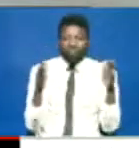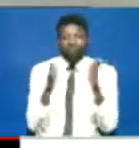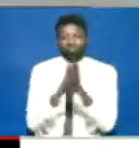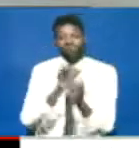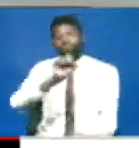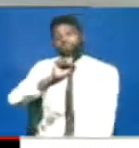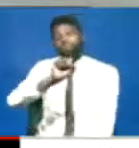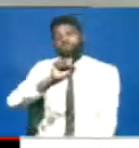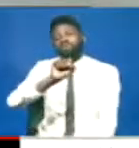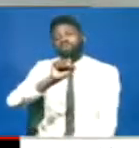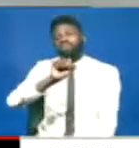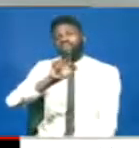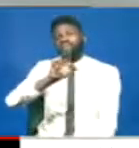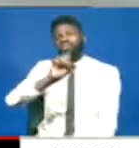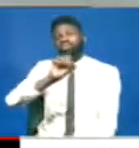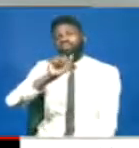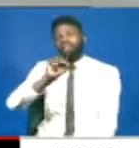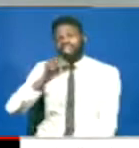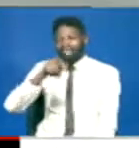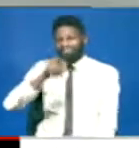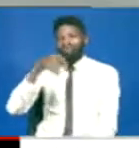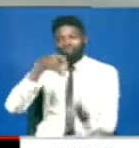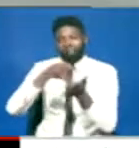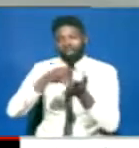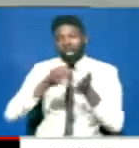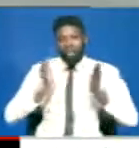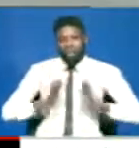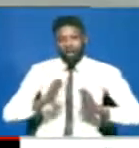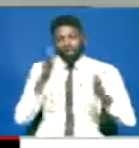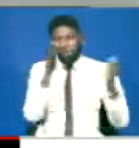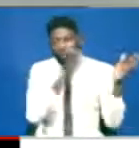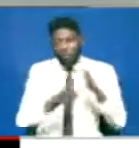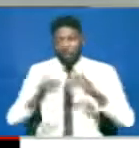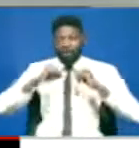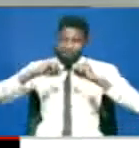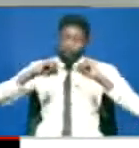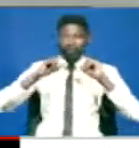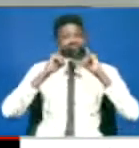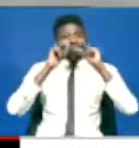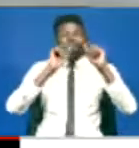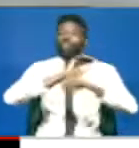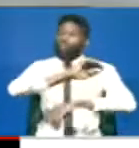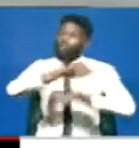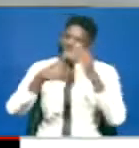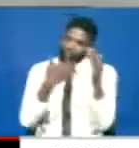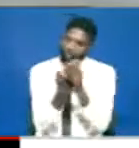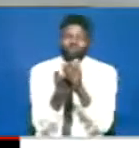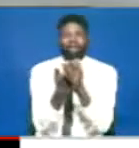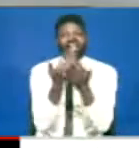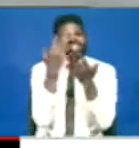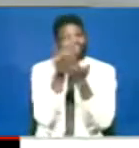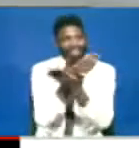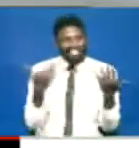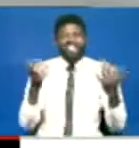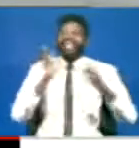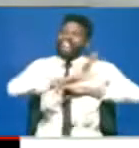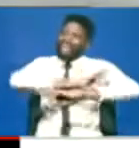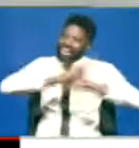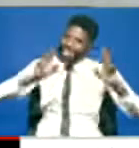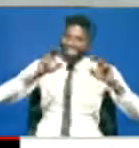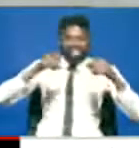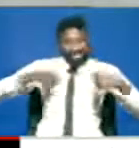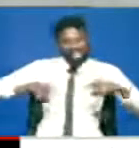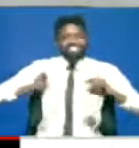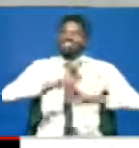Margaret, one of the organizers, officials, saying that all systems are set and they are very much ready,